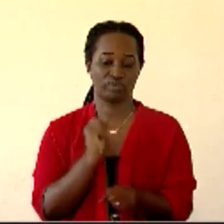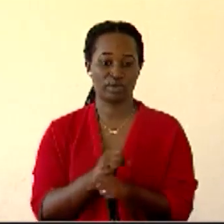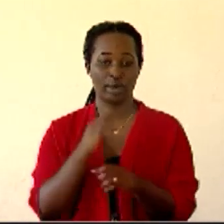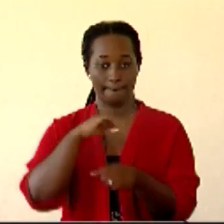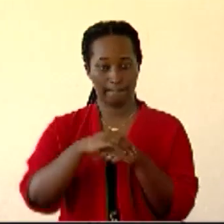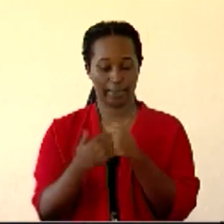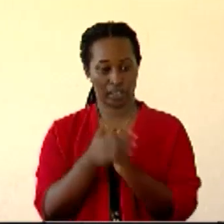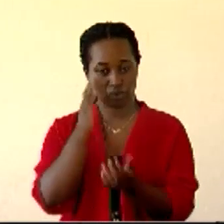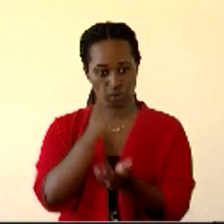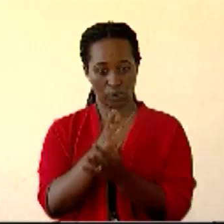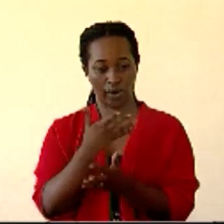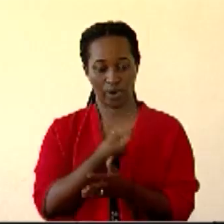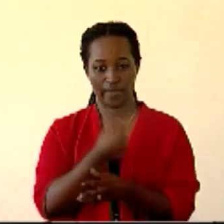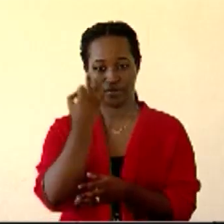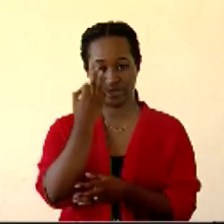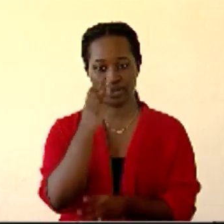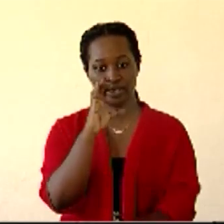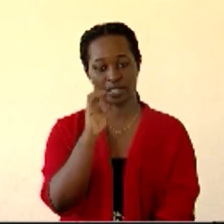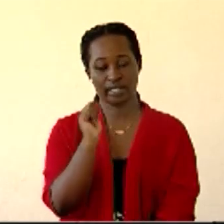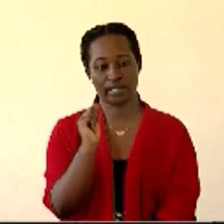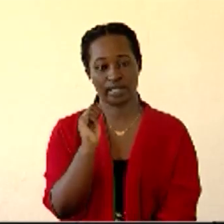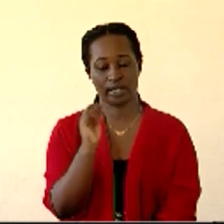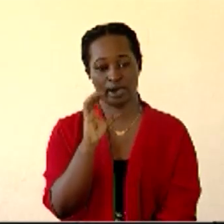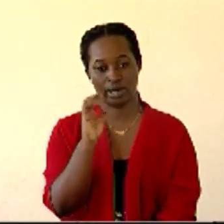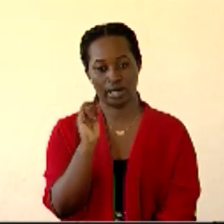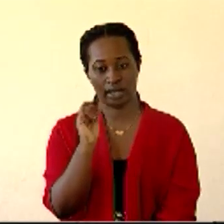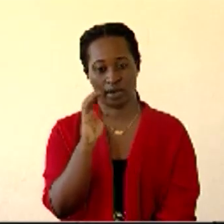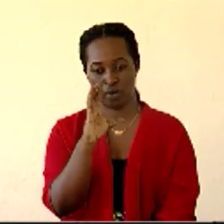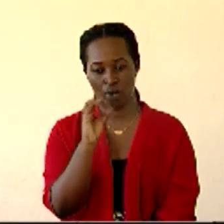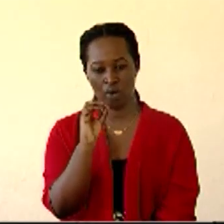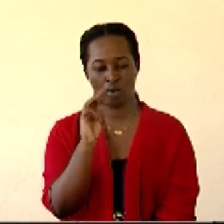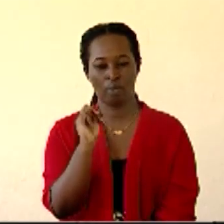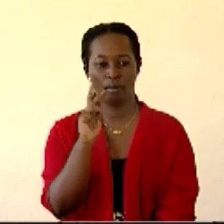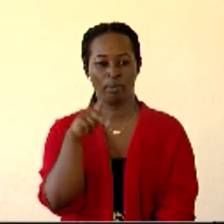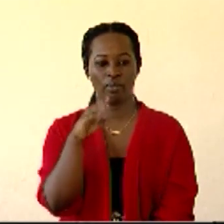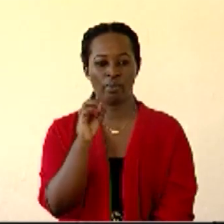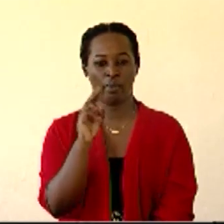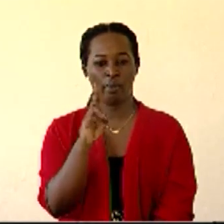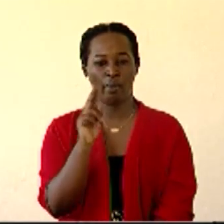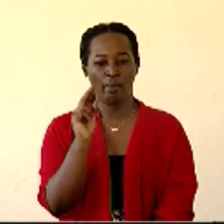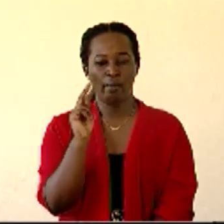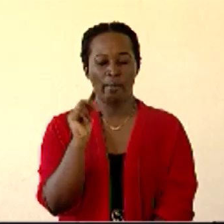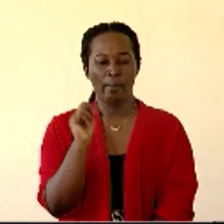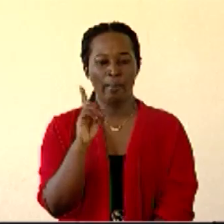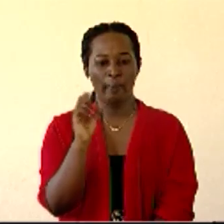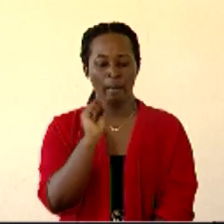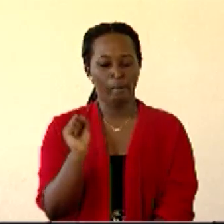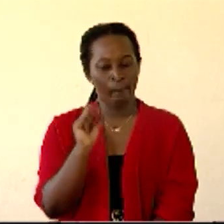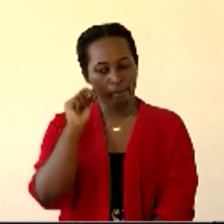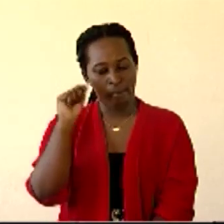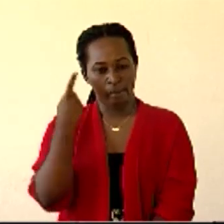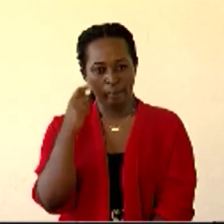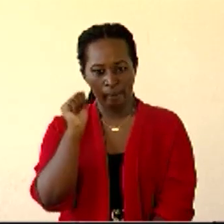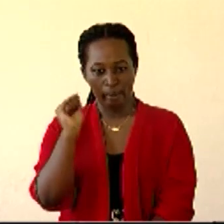compound A. And then with compound A, you'll have the oxygen and then chlorine.